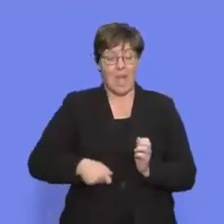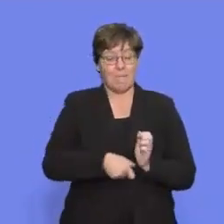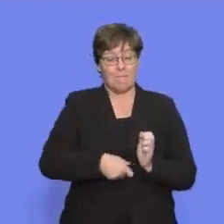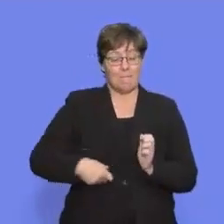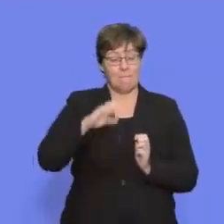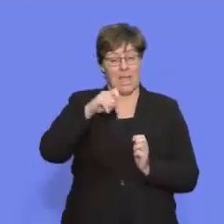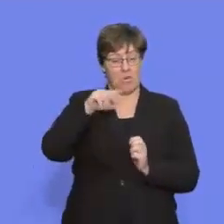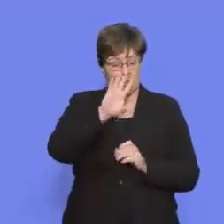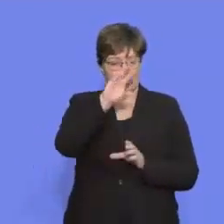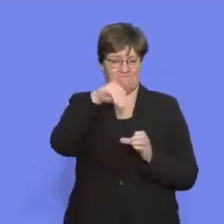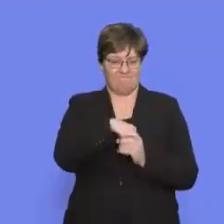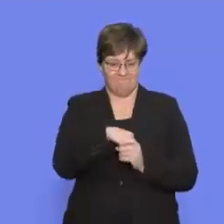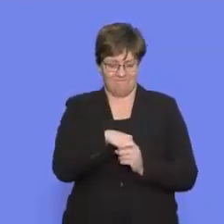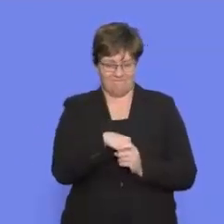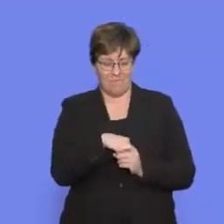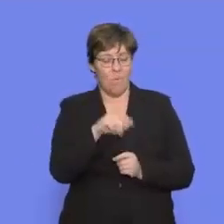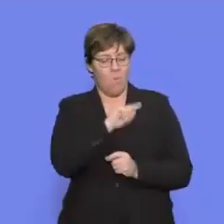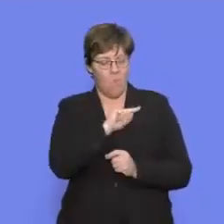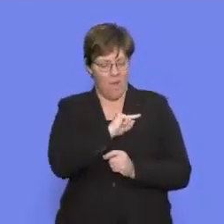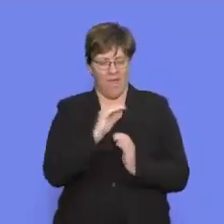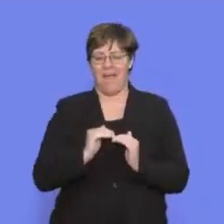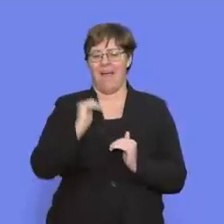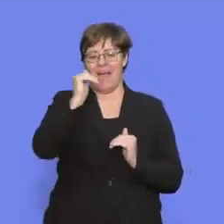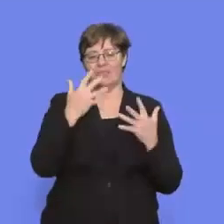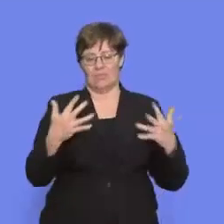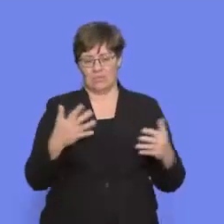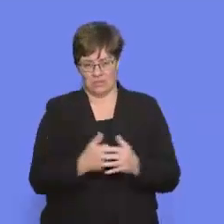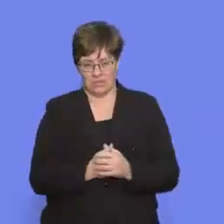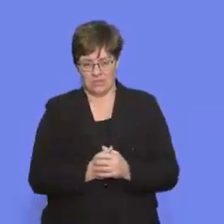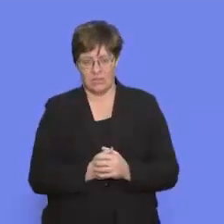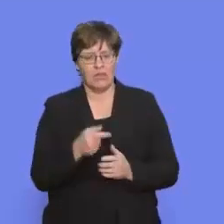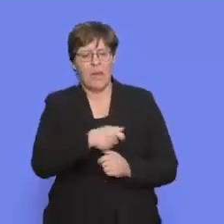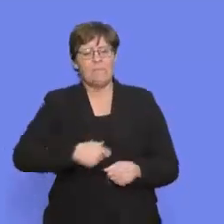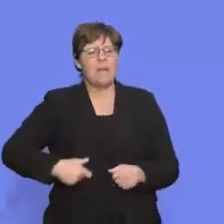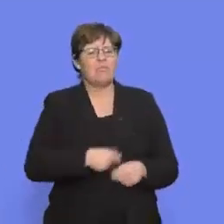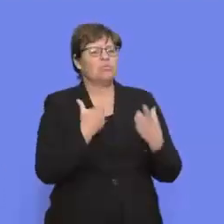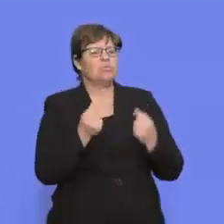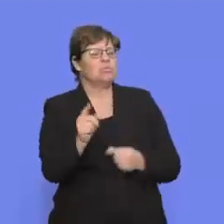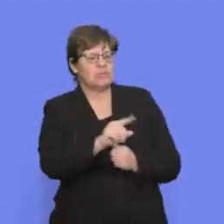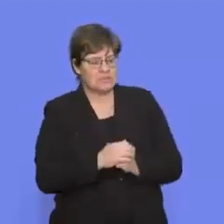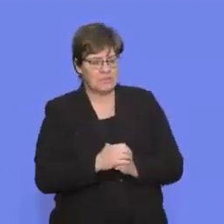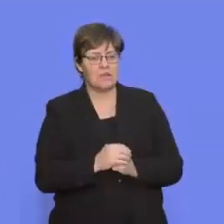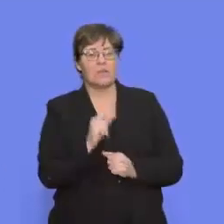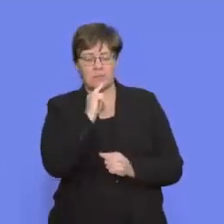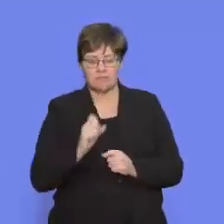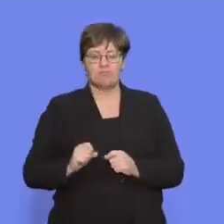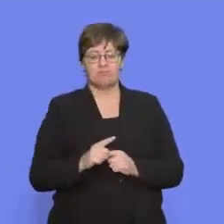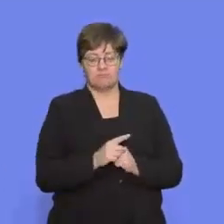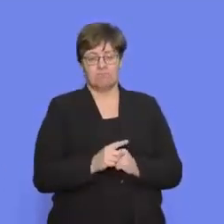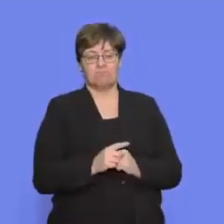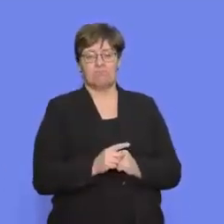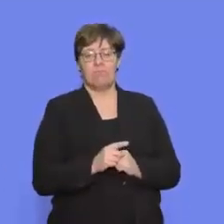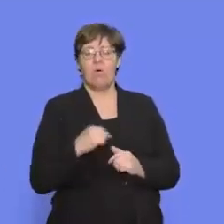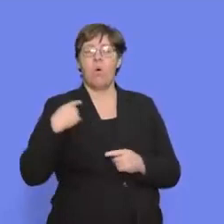high. So what will the pancreas do? The pancreas will secrete this hormone, insulin. Why insulin?